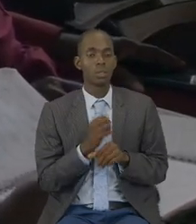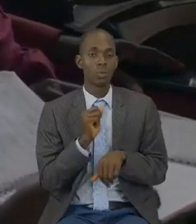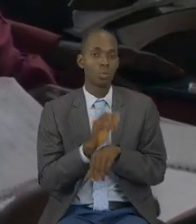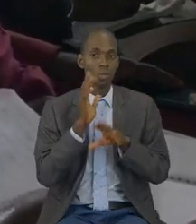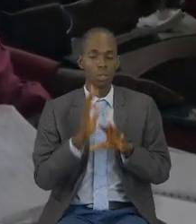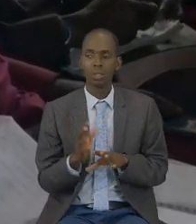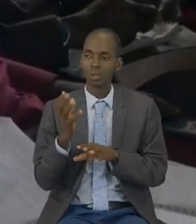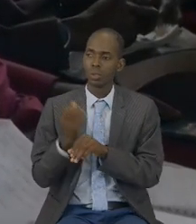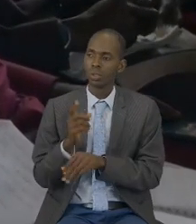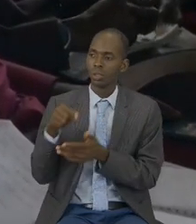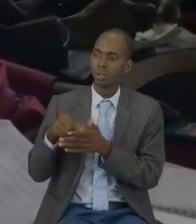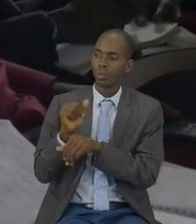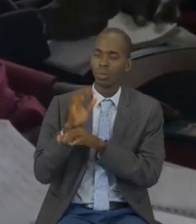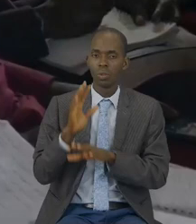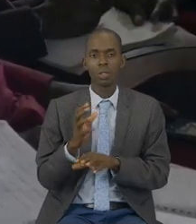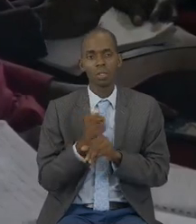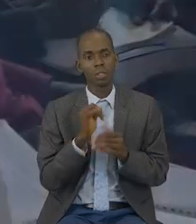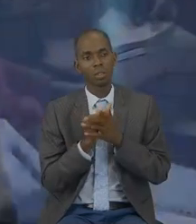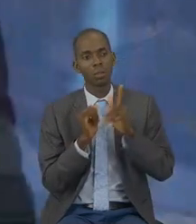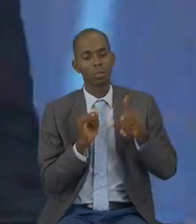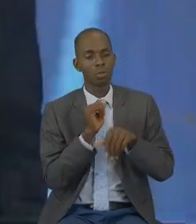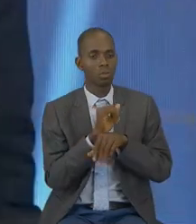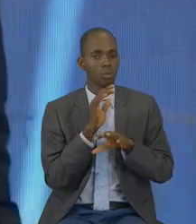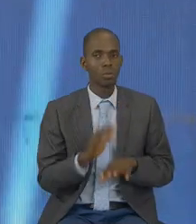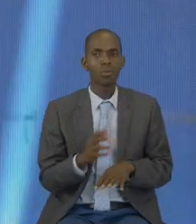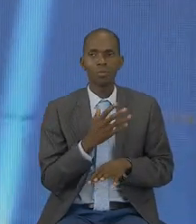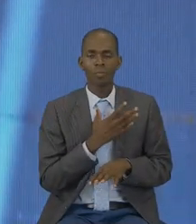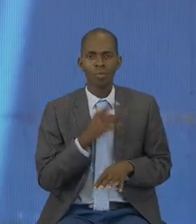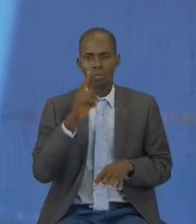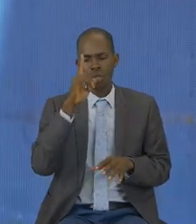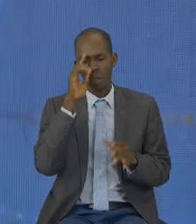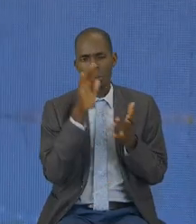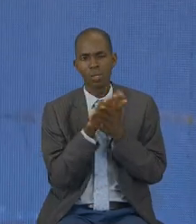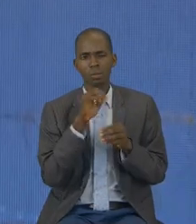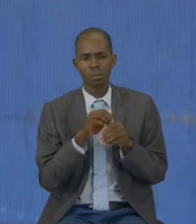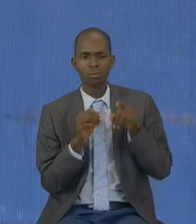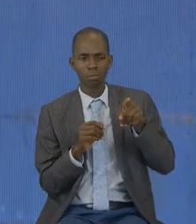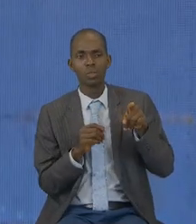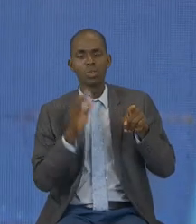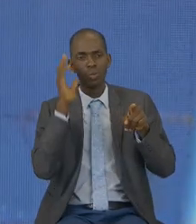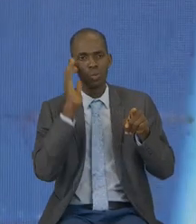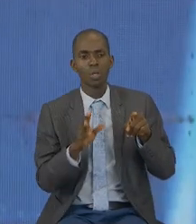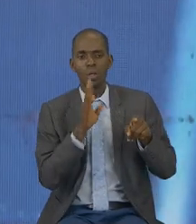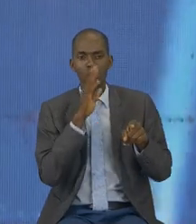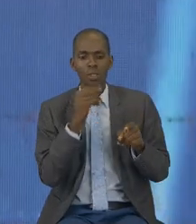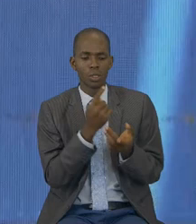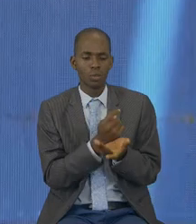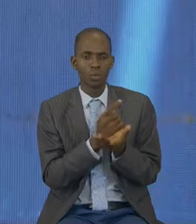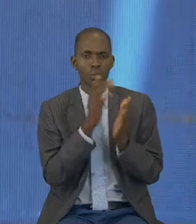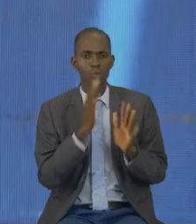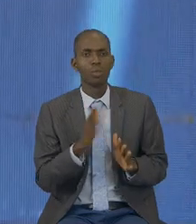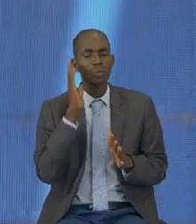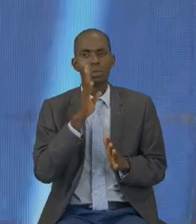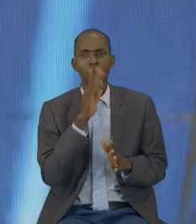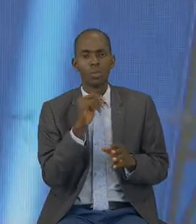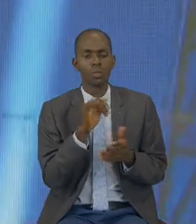this one, employ that one, employ that one. And you trusted in this, that he will be the treasurer. He'll be the person taking